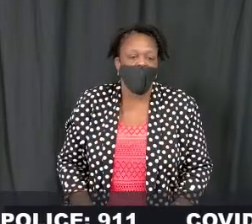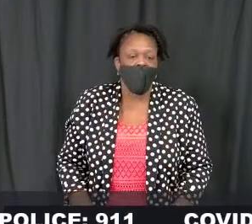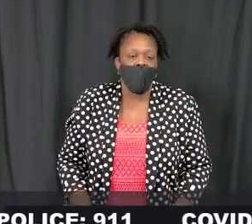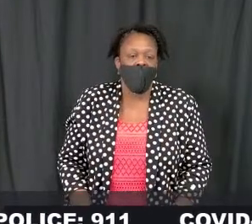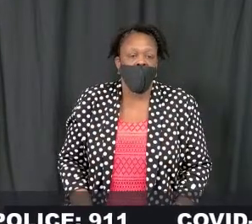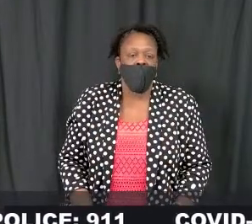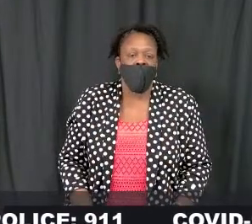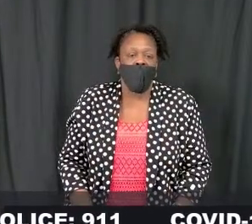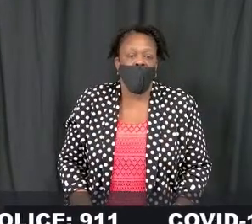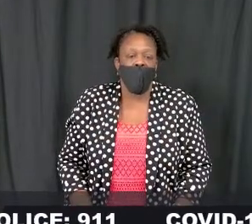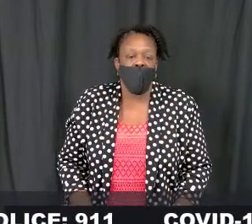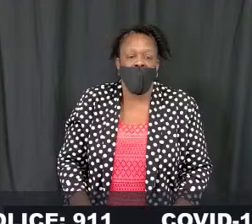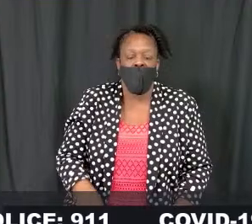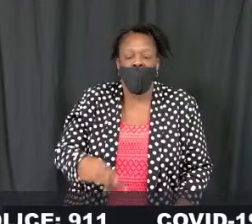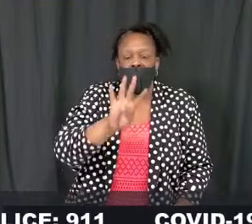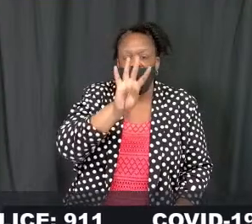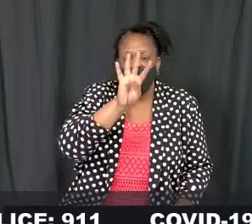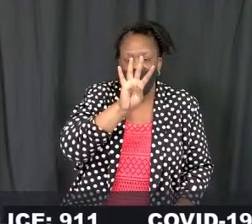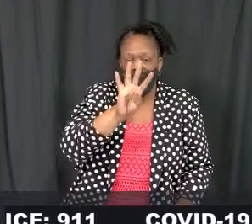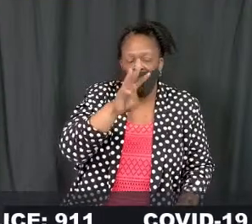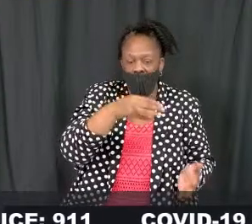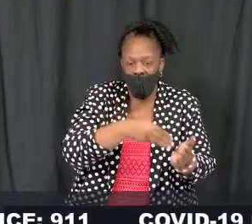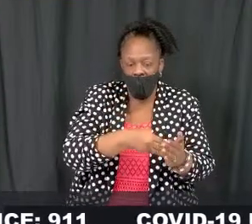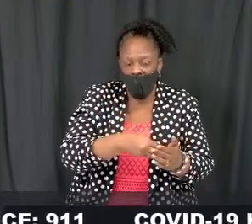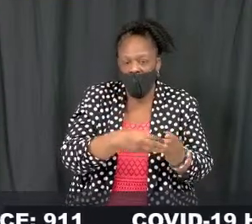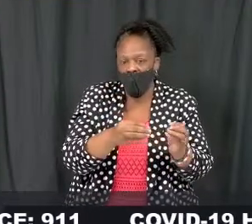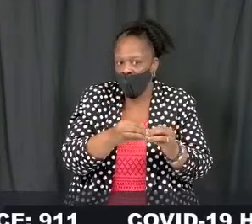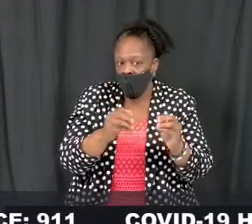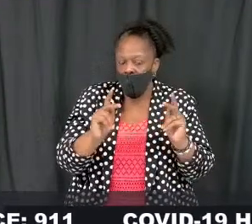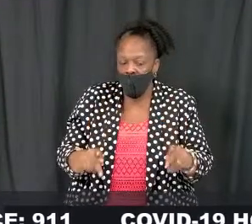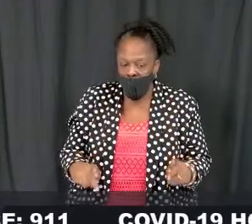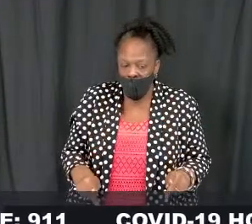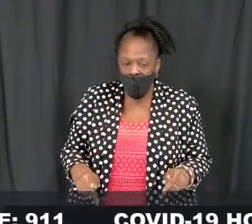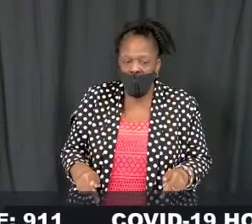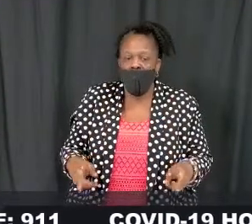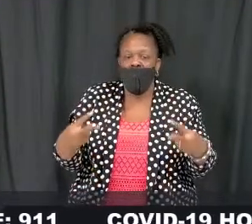4,572 persons who are now fully vaccinated, or